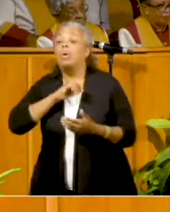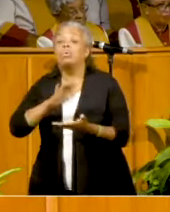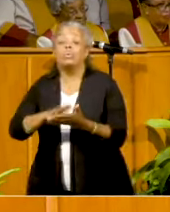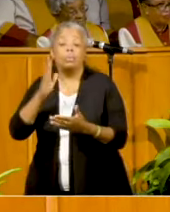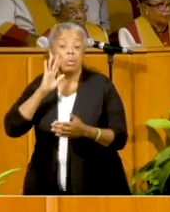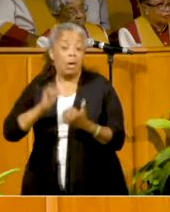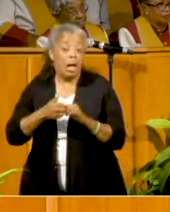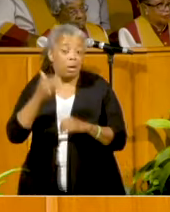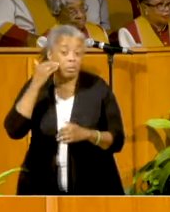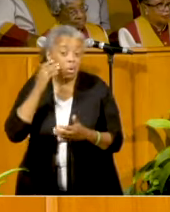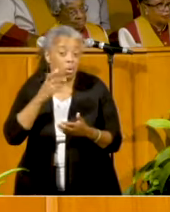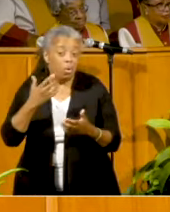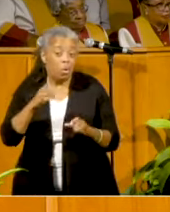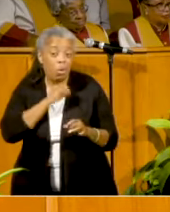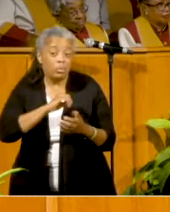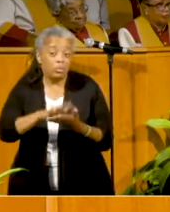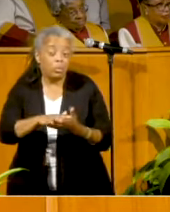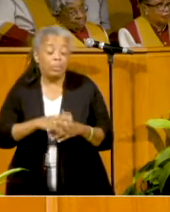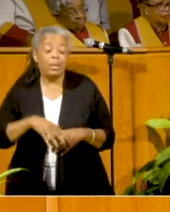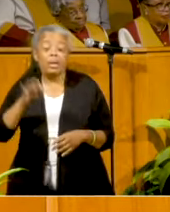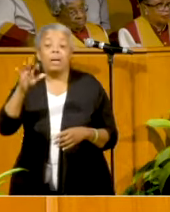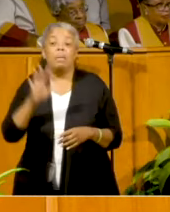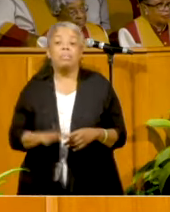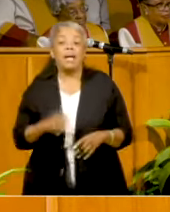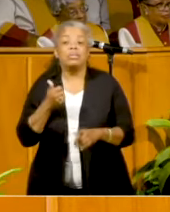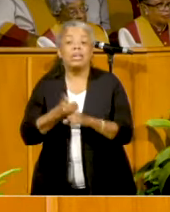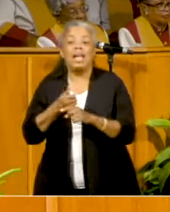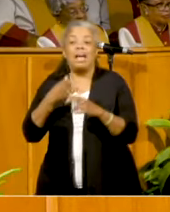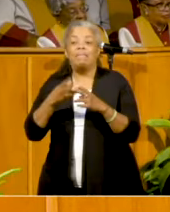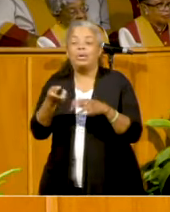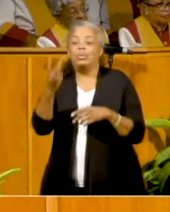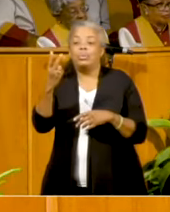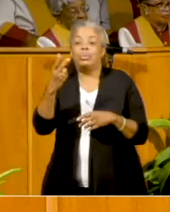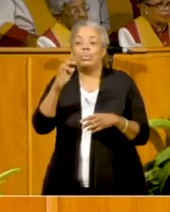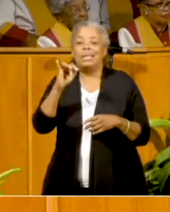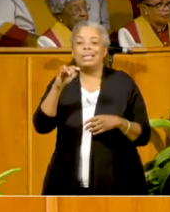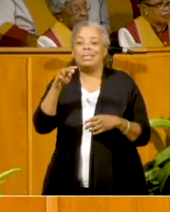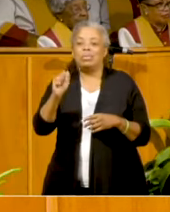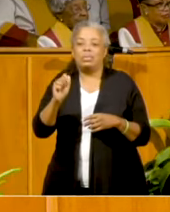old school? When your pastor was known by two initials.